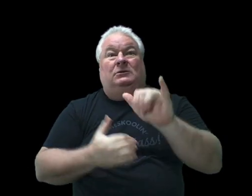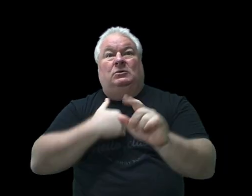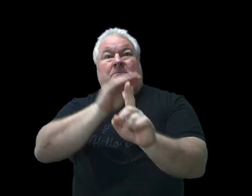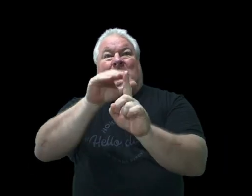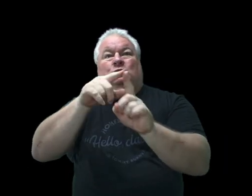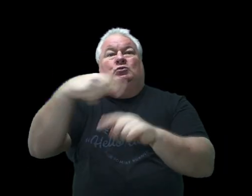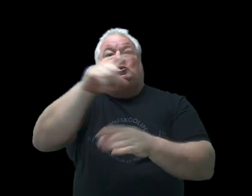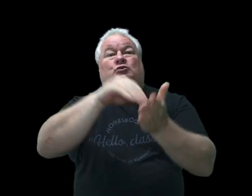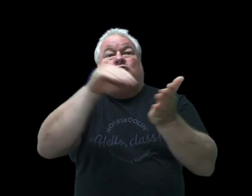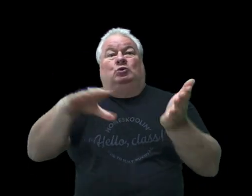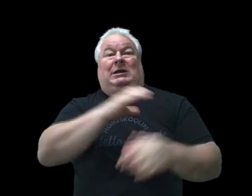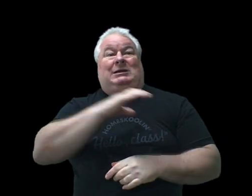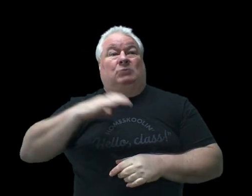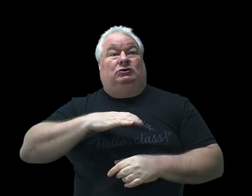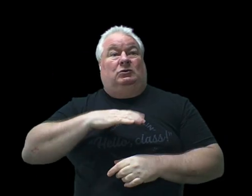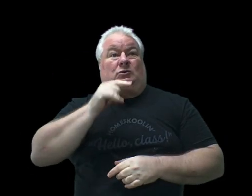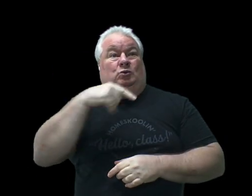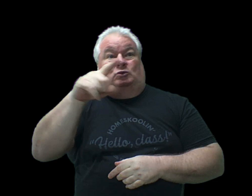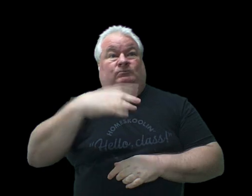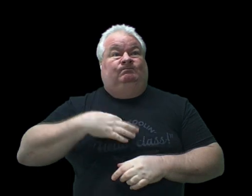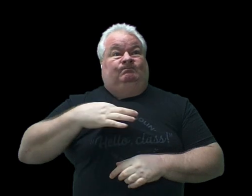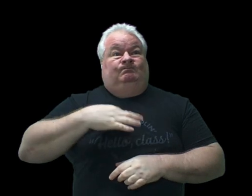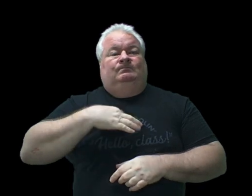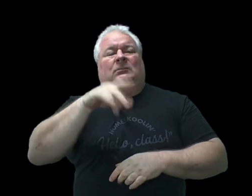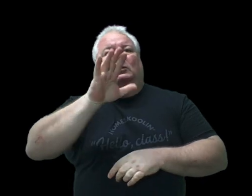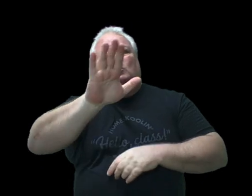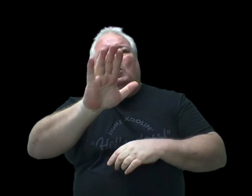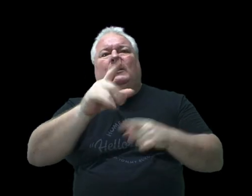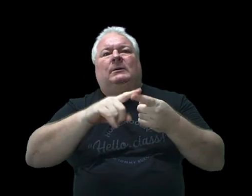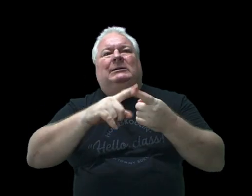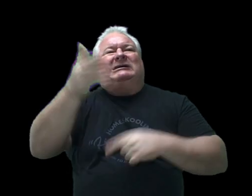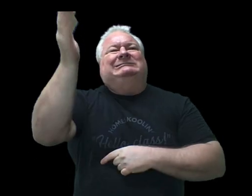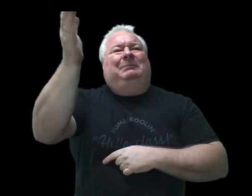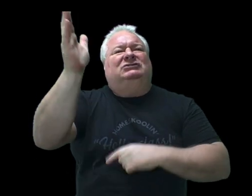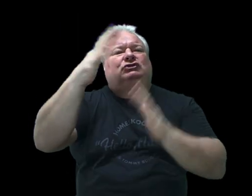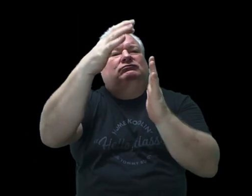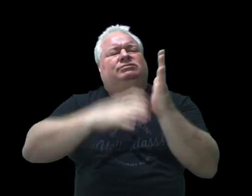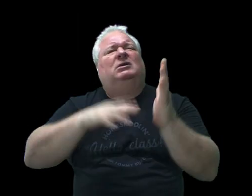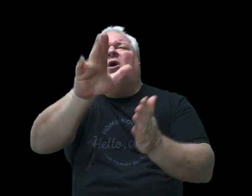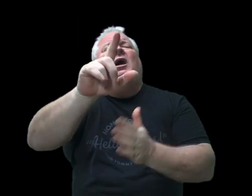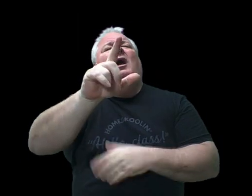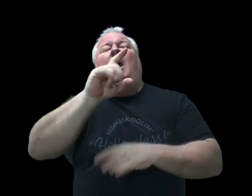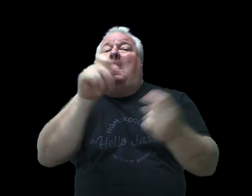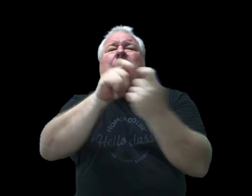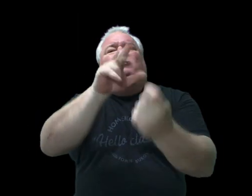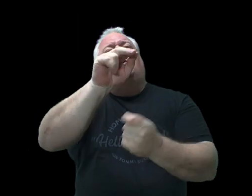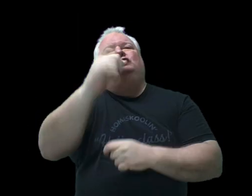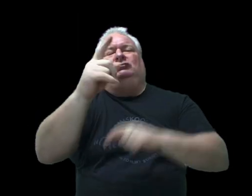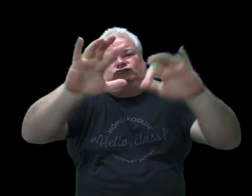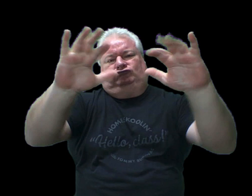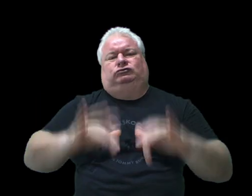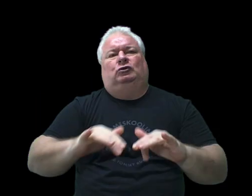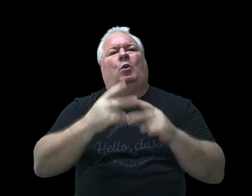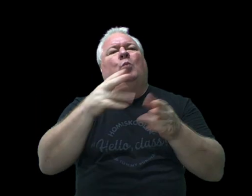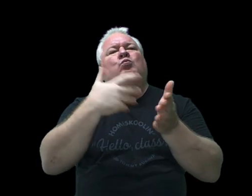want to remind you, Student Council, if you can please turn in a copy of your speech, a rough draft, and